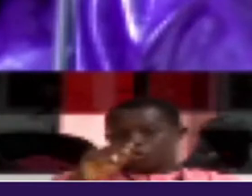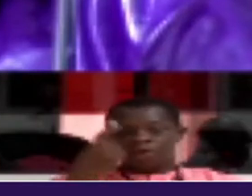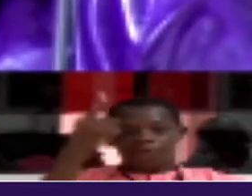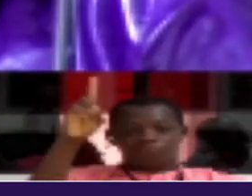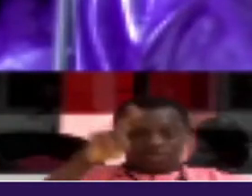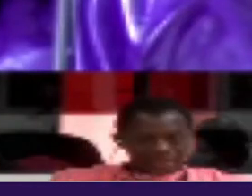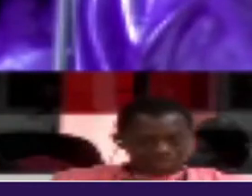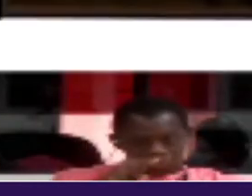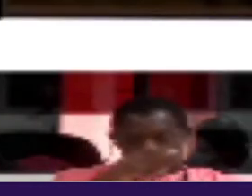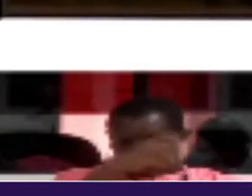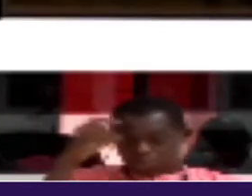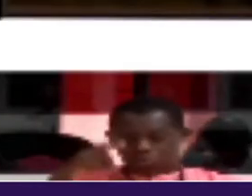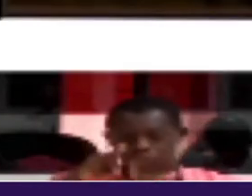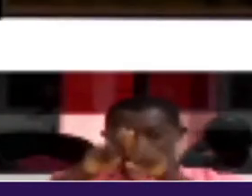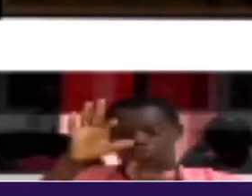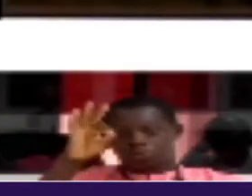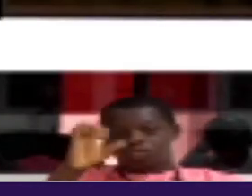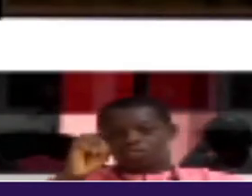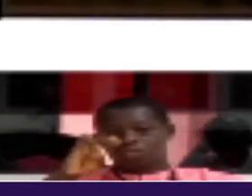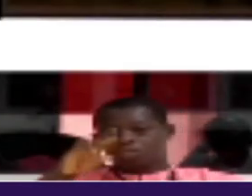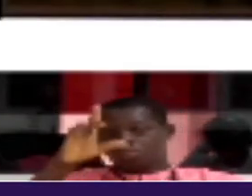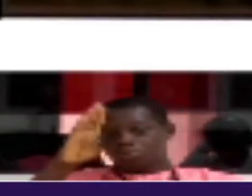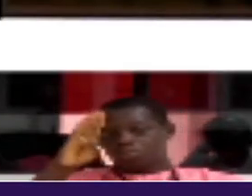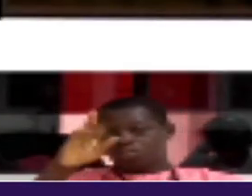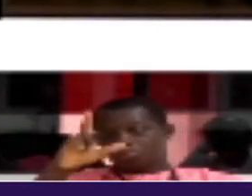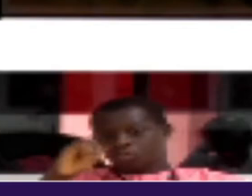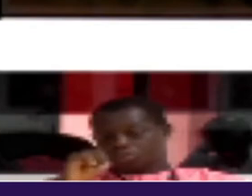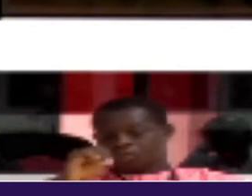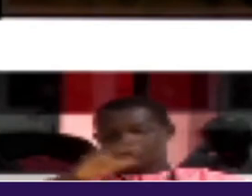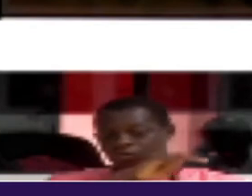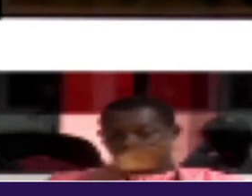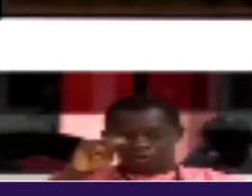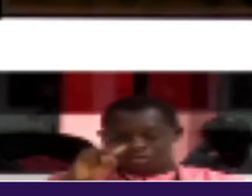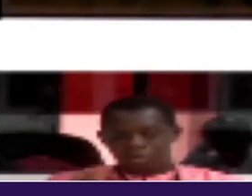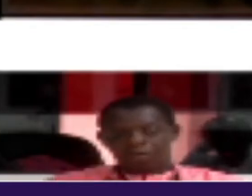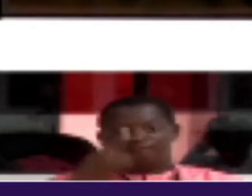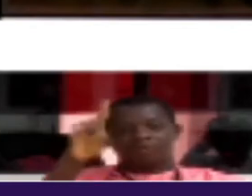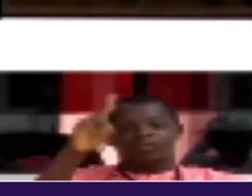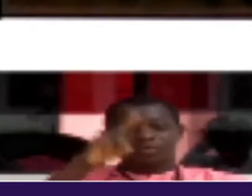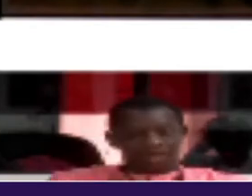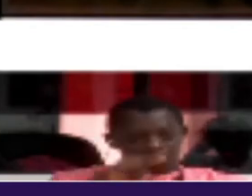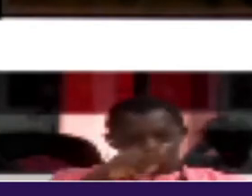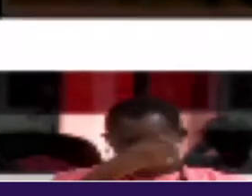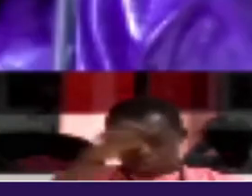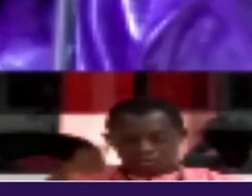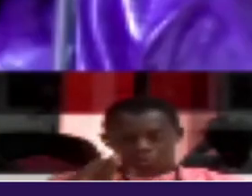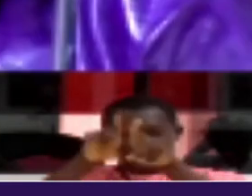were working with Tumbul Tamba? No. Was that the first time you were working with Malik Jata?